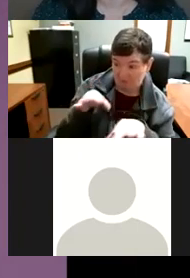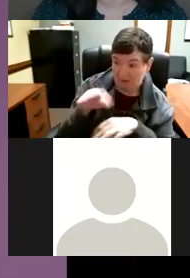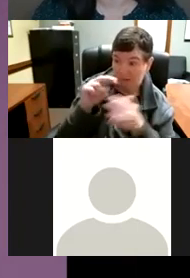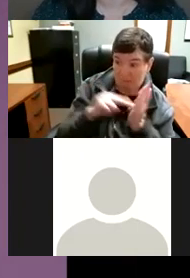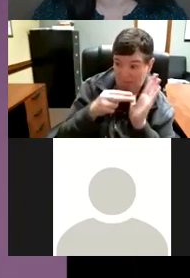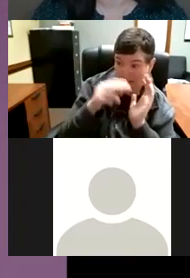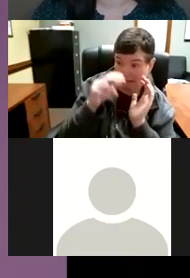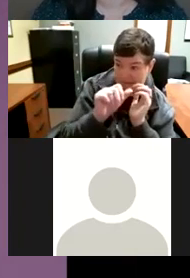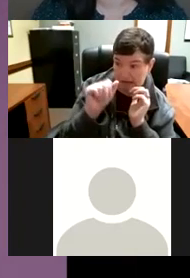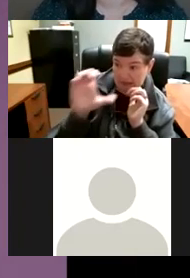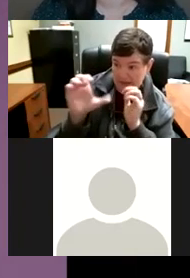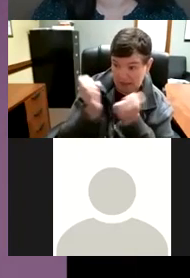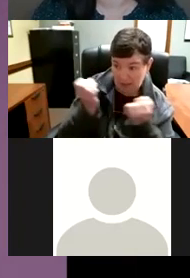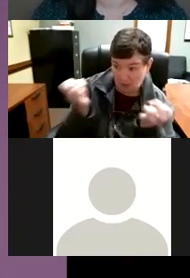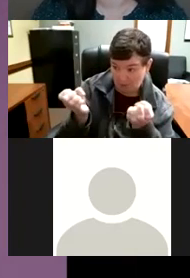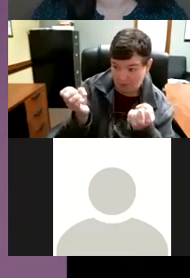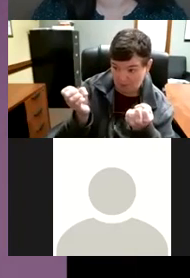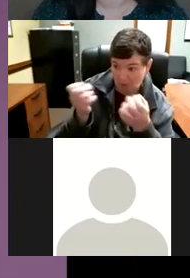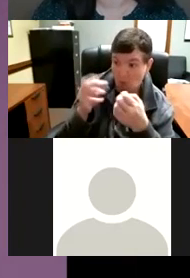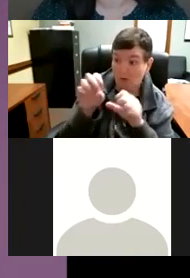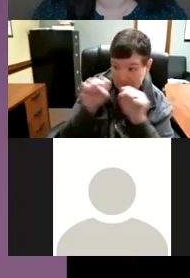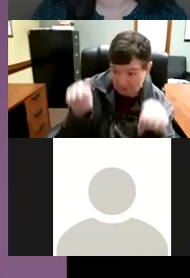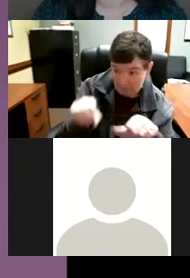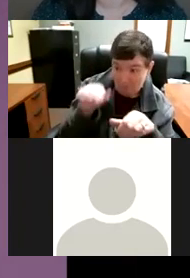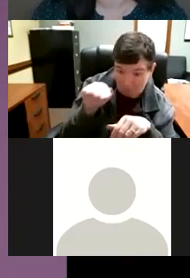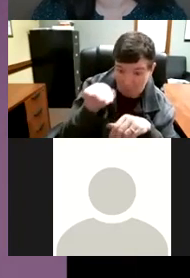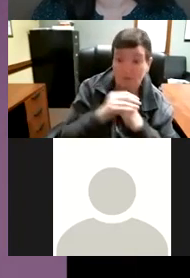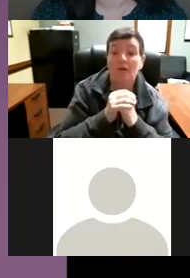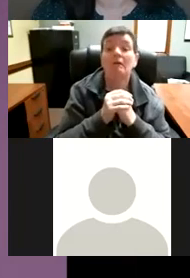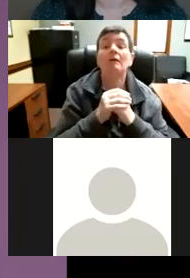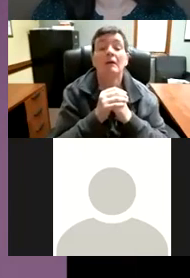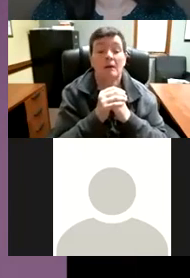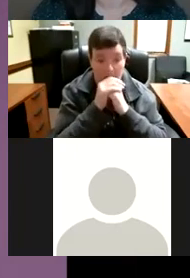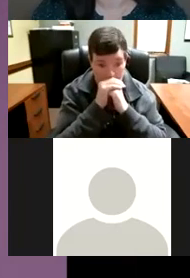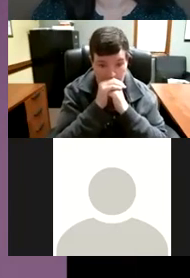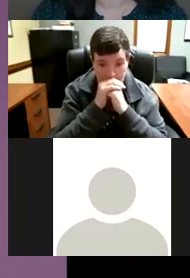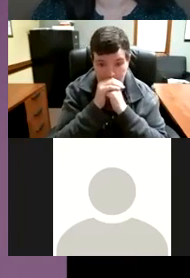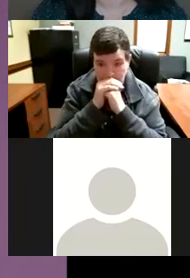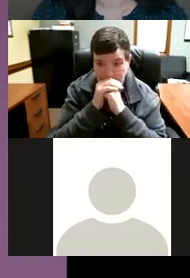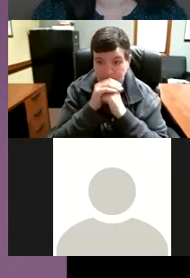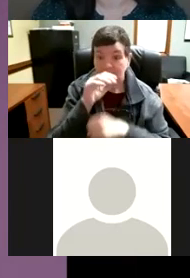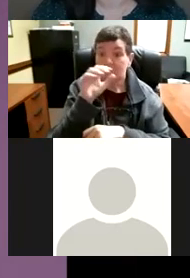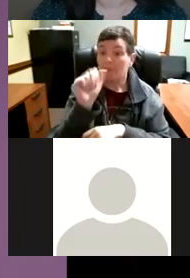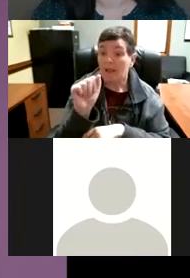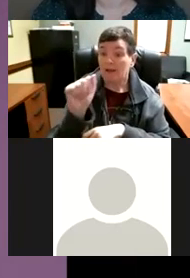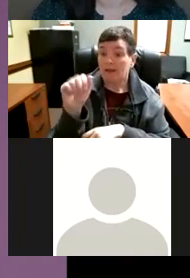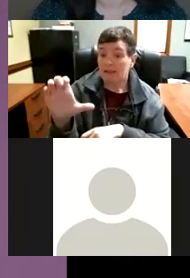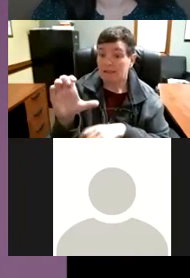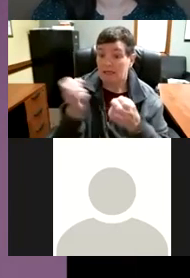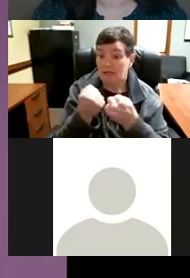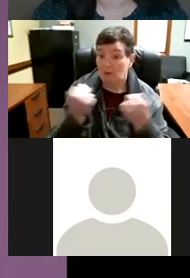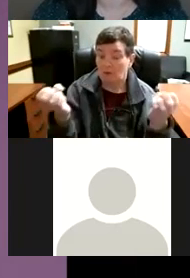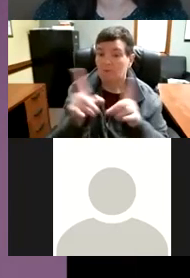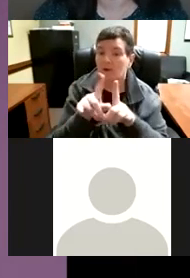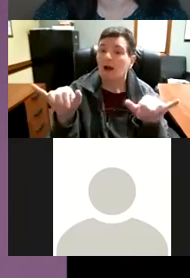AAC device or system is look at AAC devices and systems like a